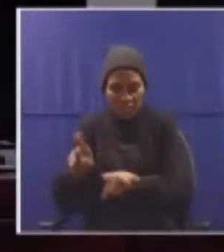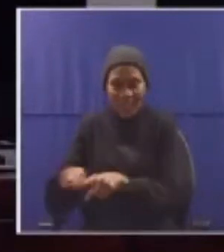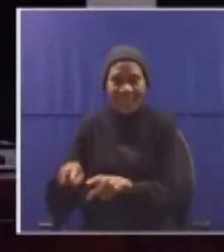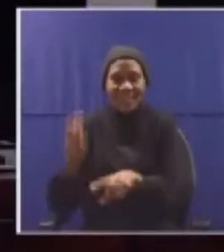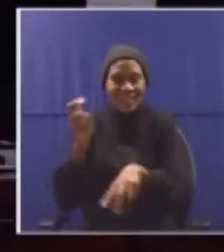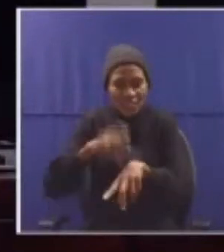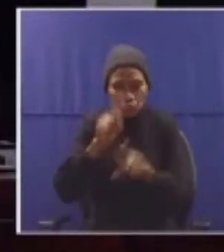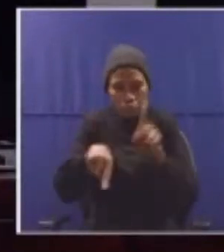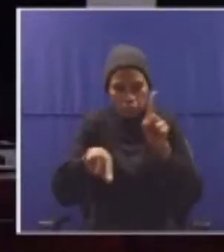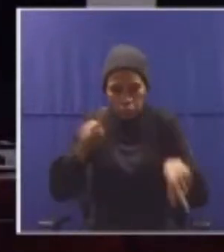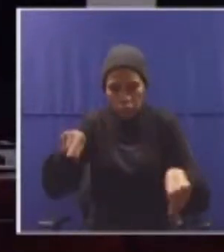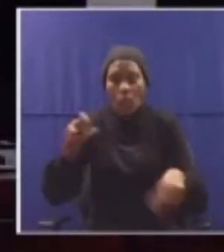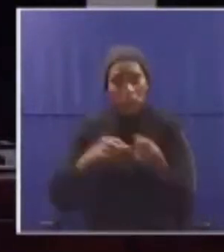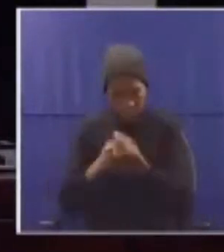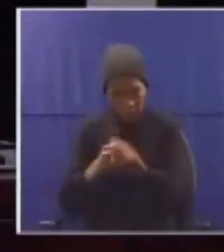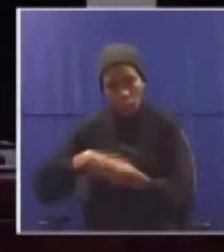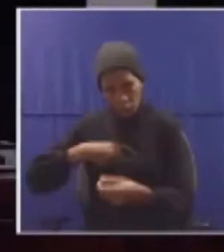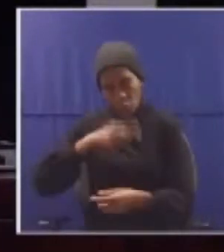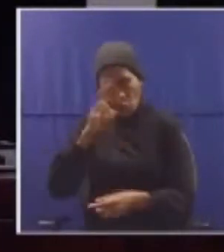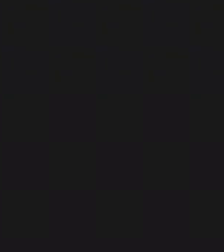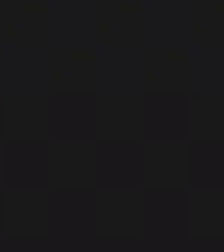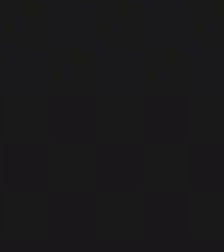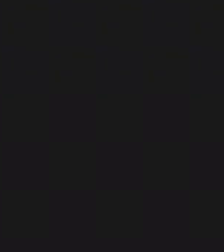level. This capacity